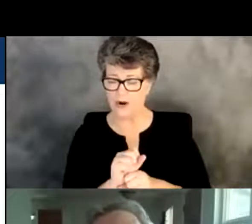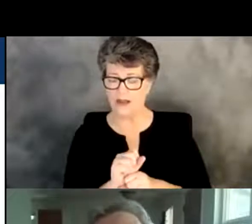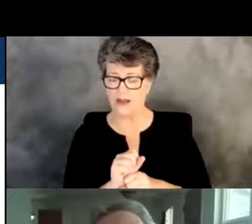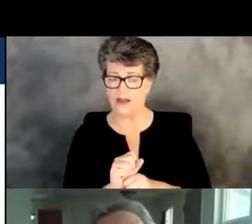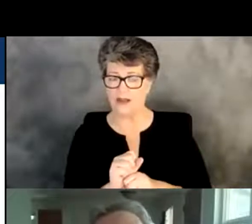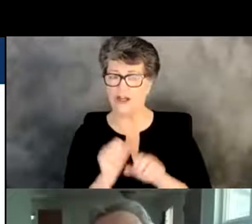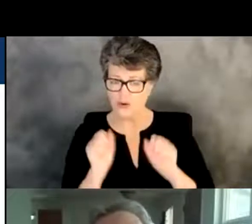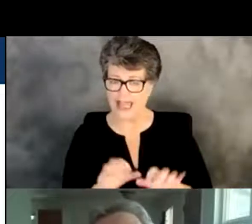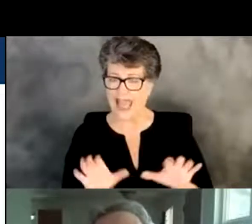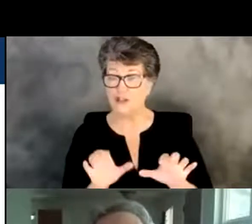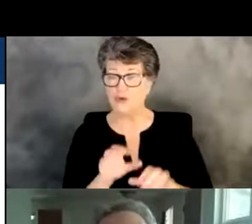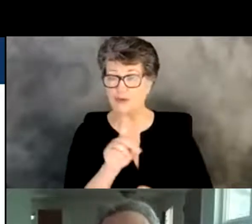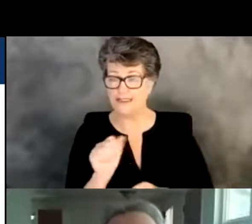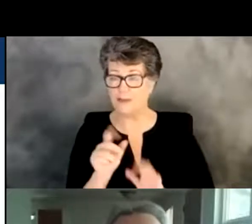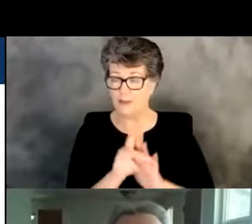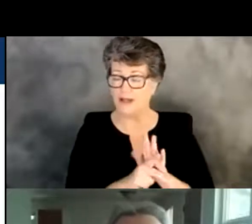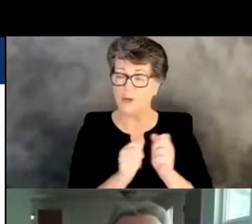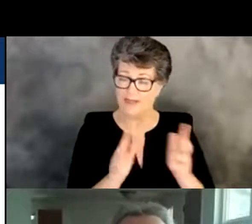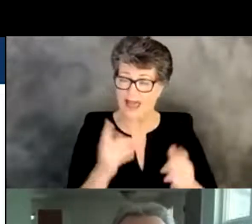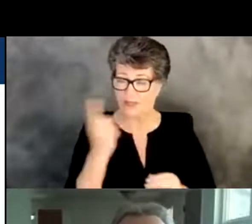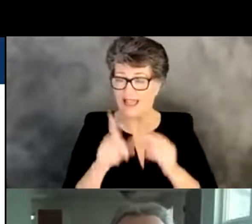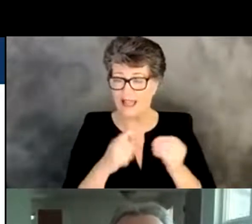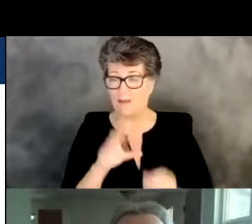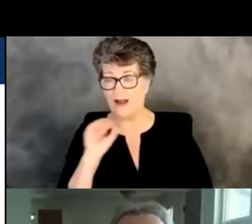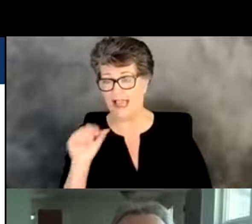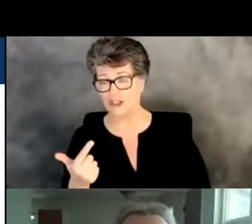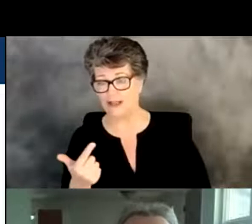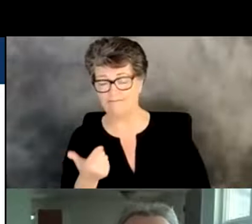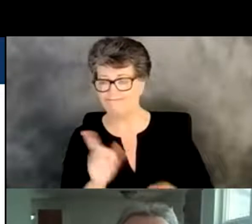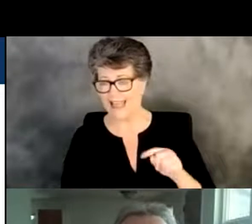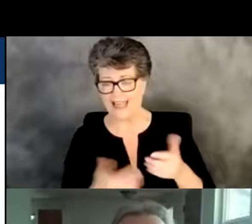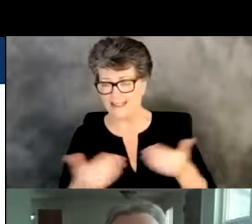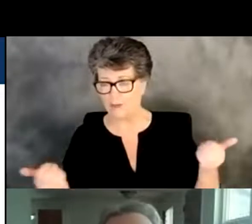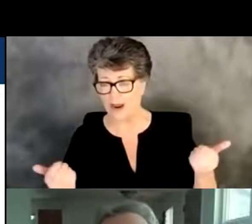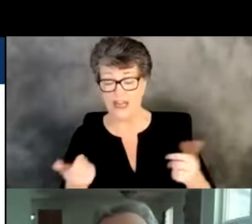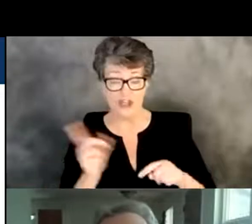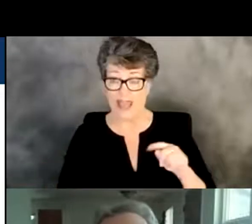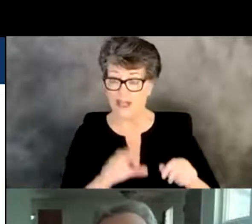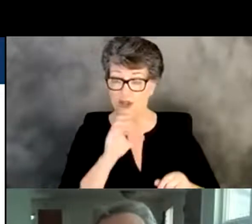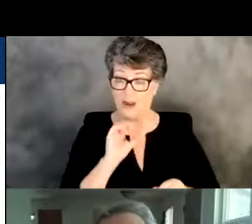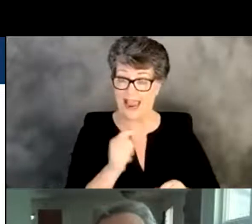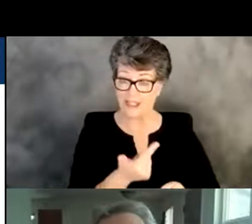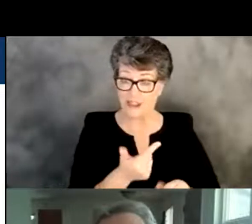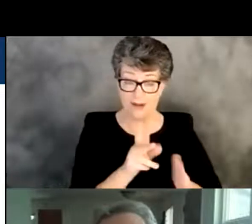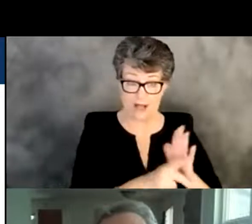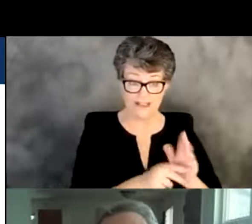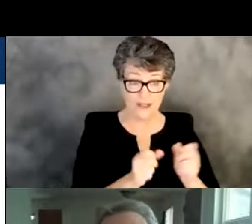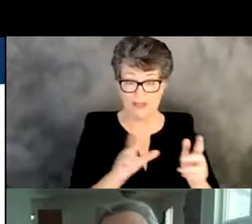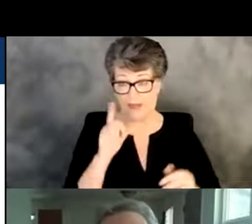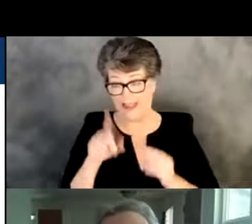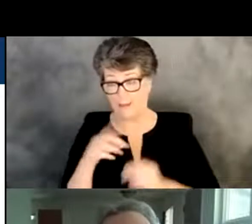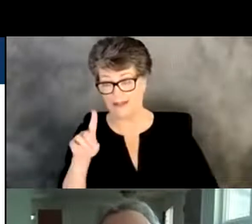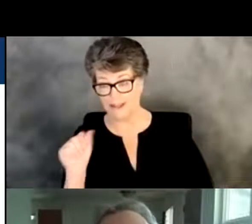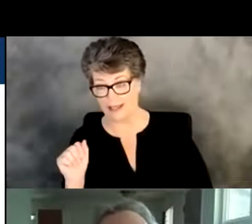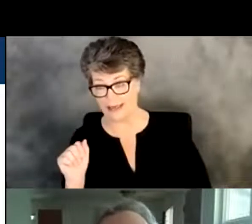do disability policy without thinking about aging, and you can't do aging policy without thinking about disability. So